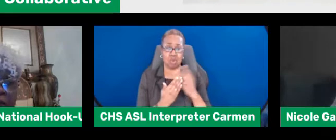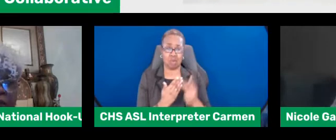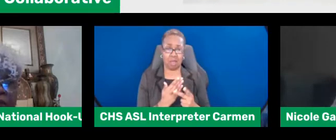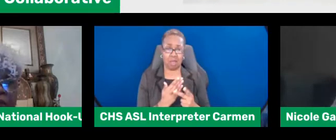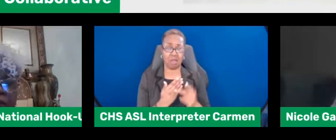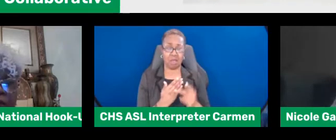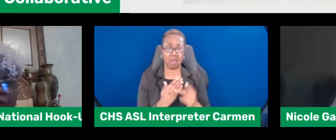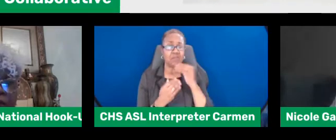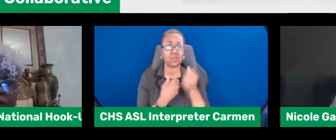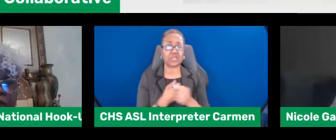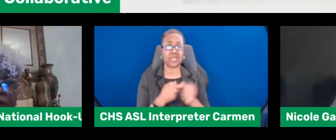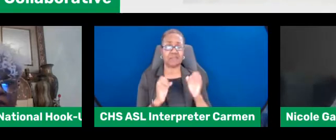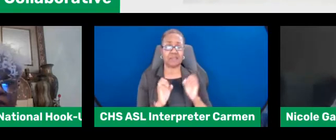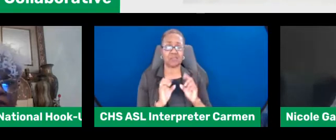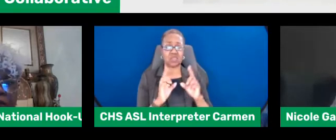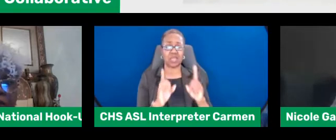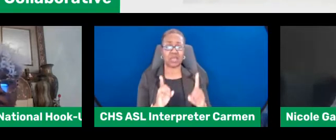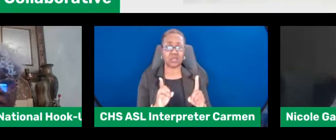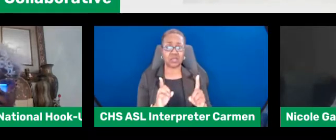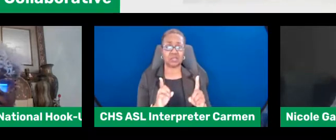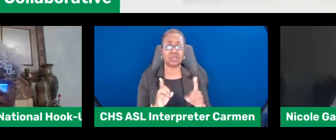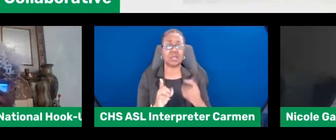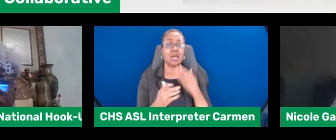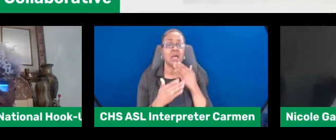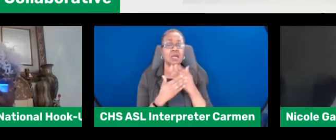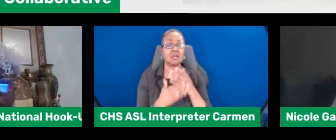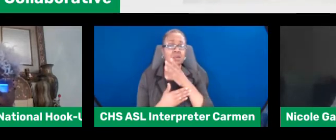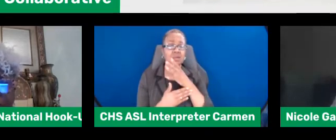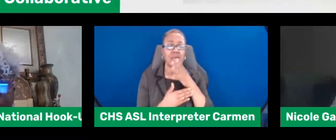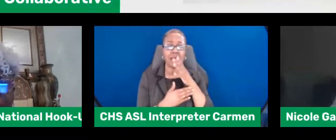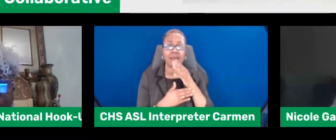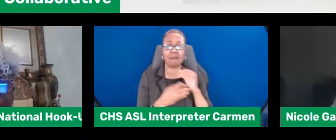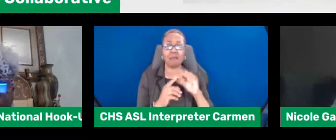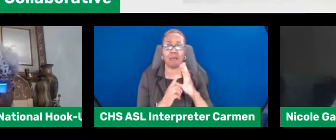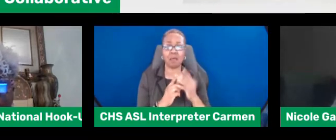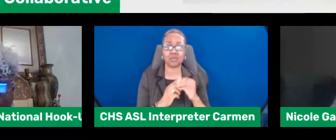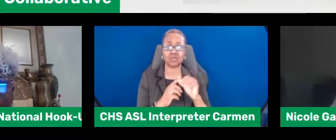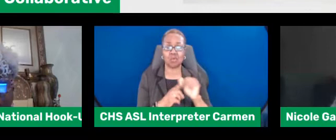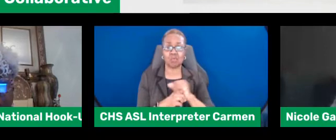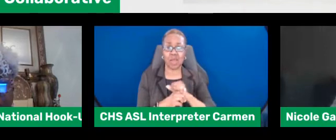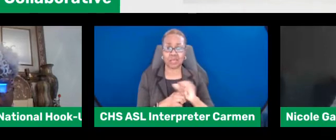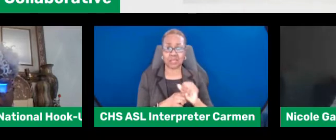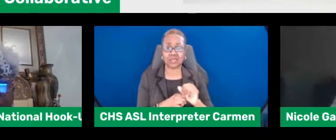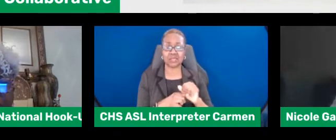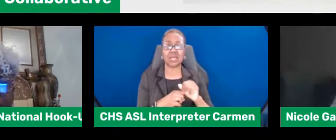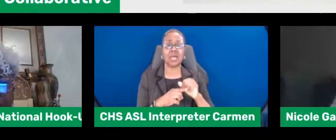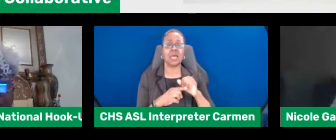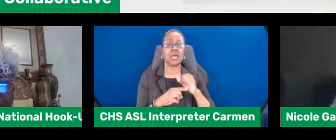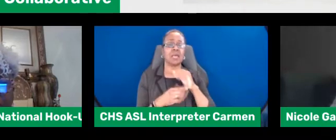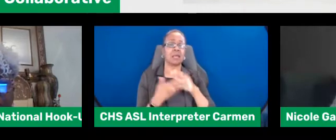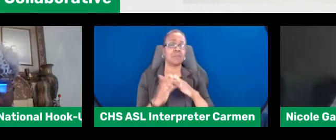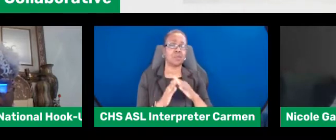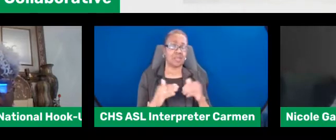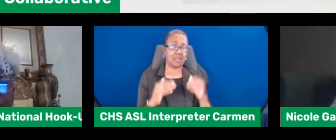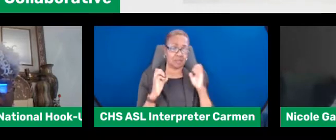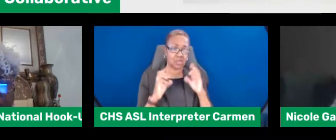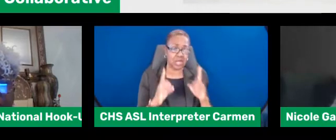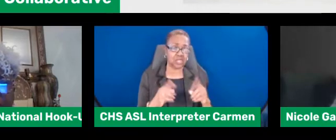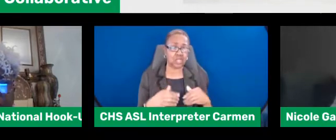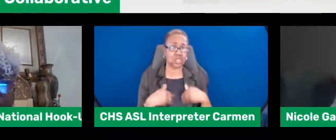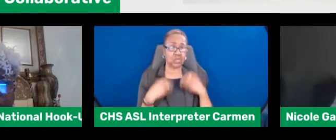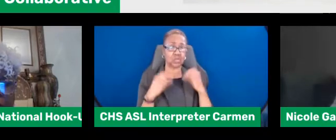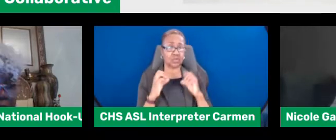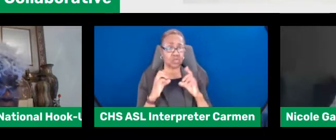Food safety education, good agricultural practices training, youth education, community education, and they're also going to be working with